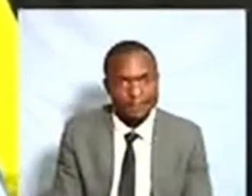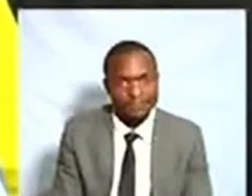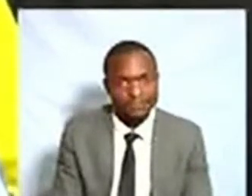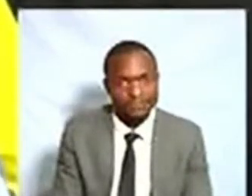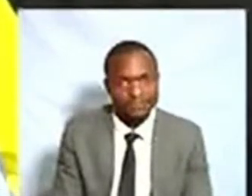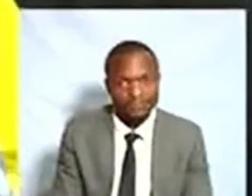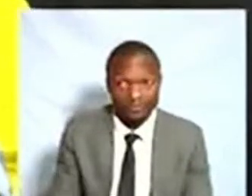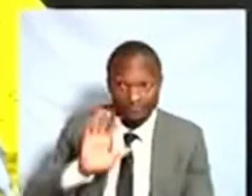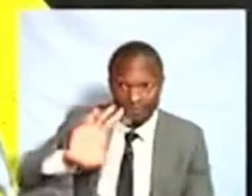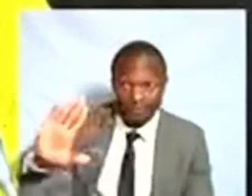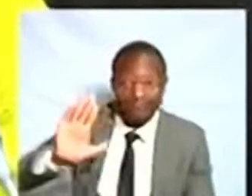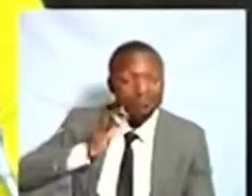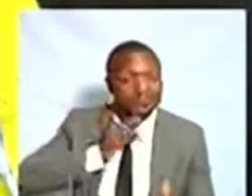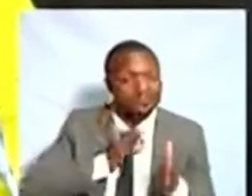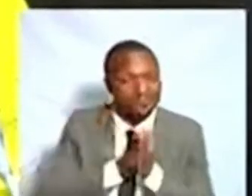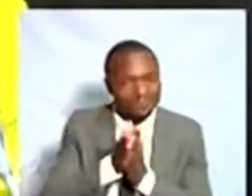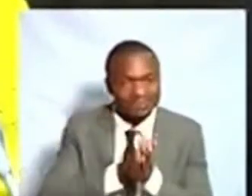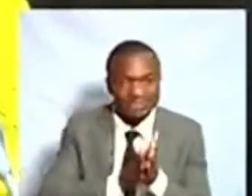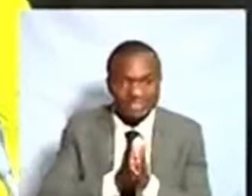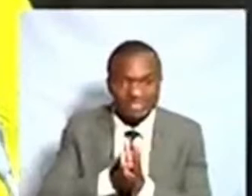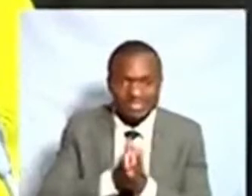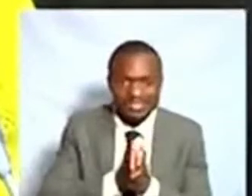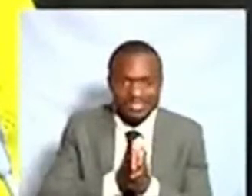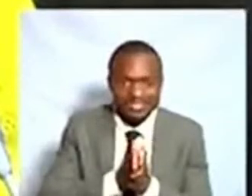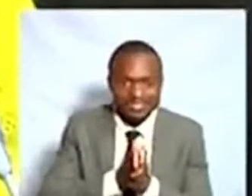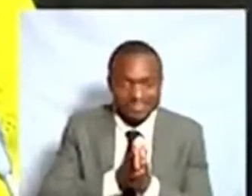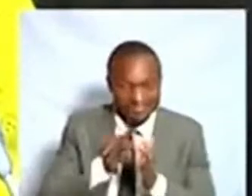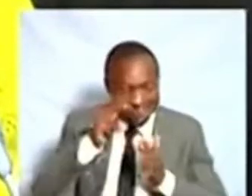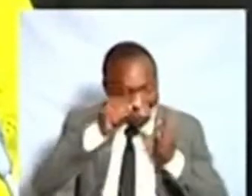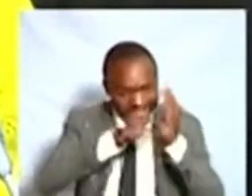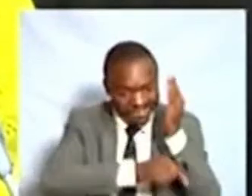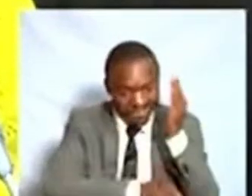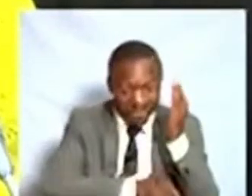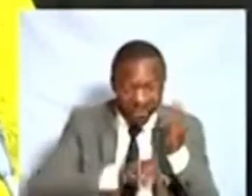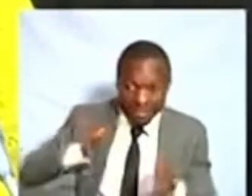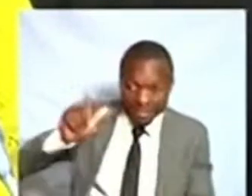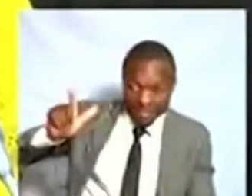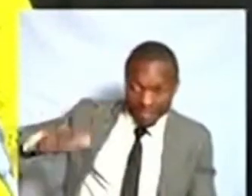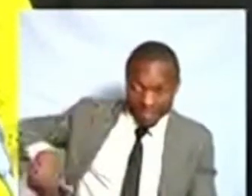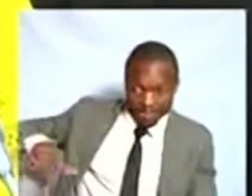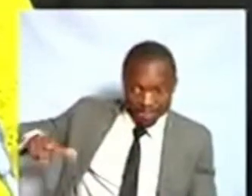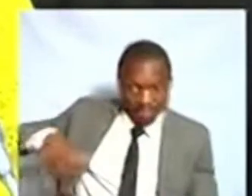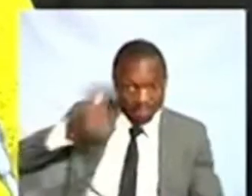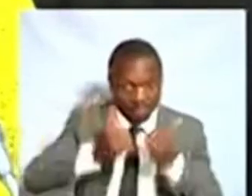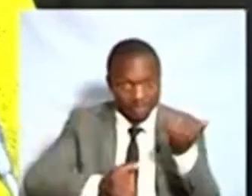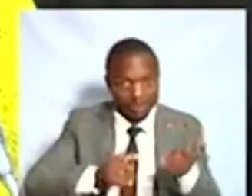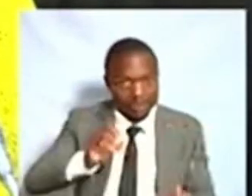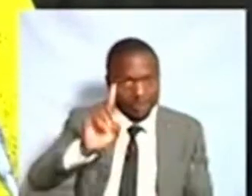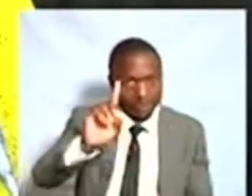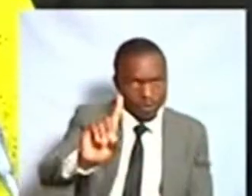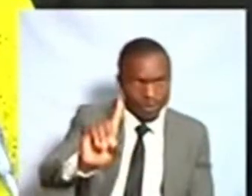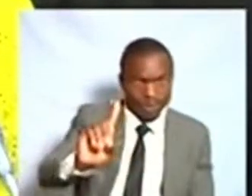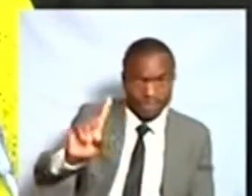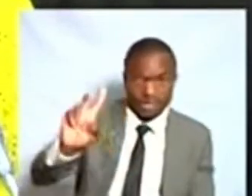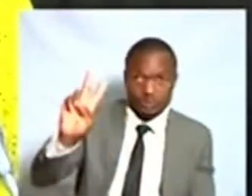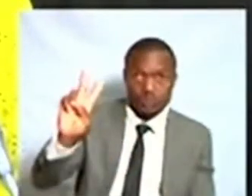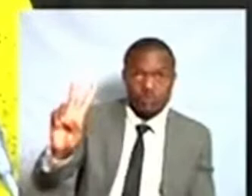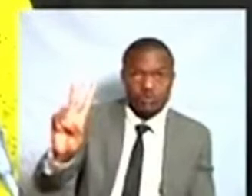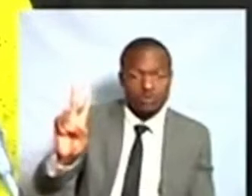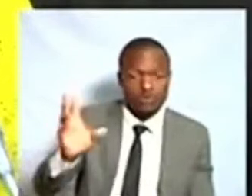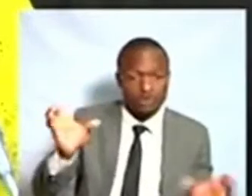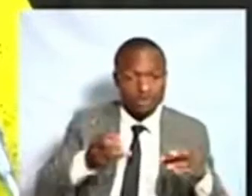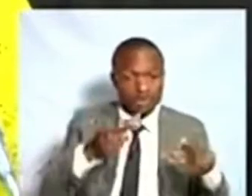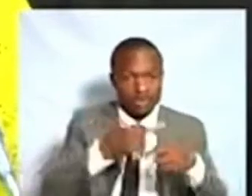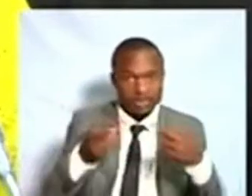my interest is so much on delayed completion of 1x2 classroom block at